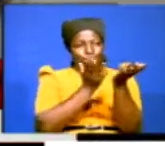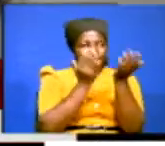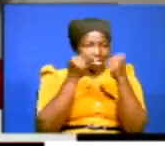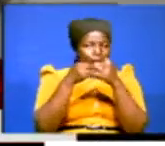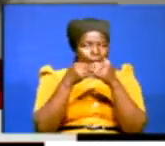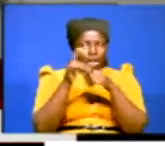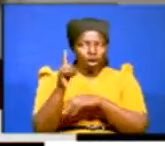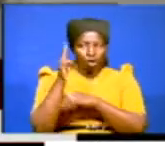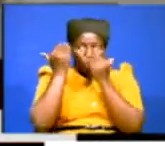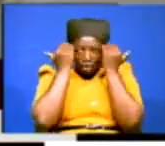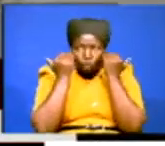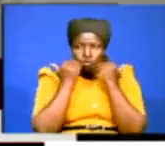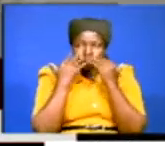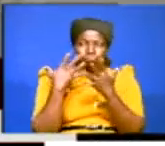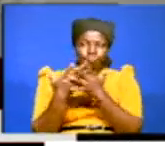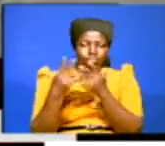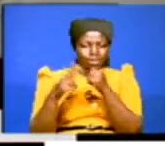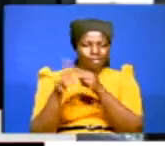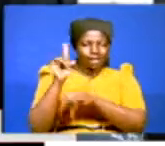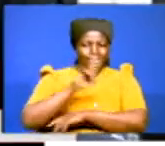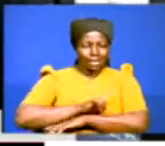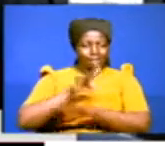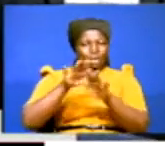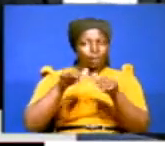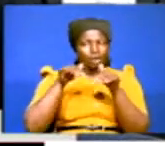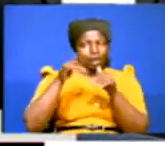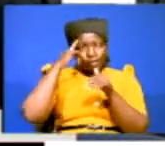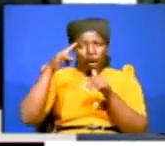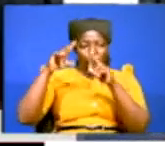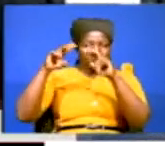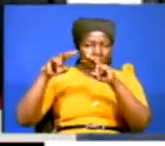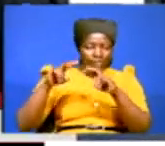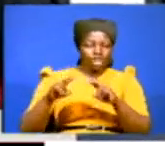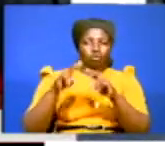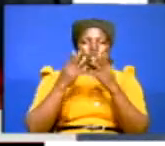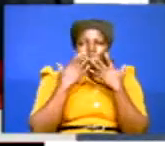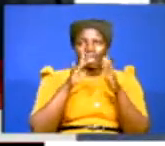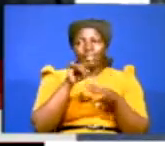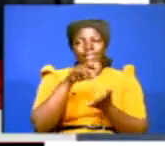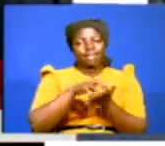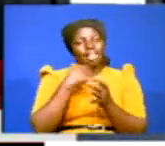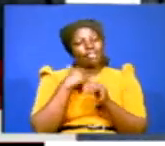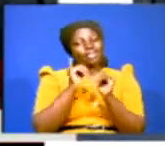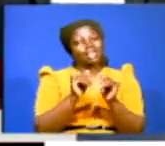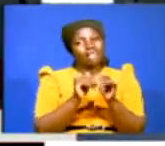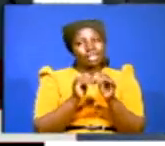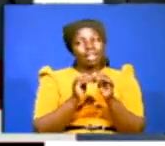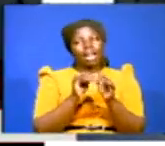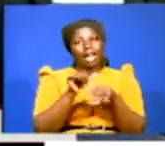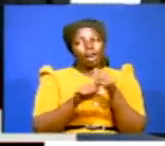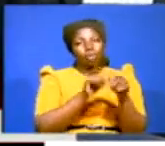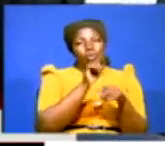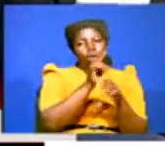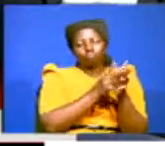for 7 days pending the conclusion of investigations. Now, this case imechukua almost